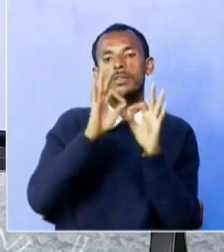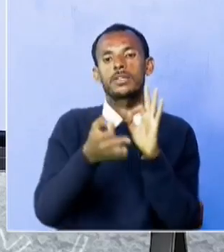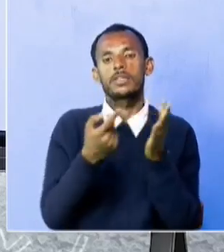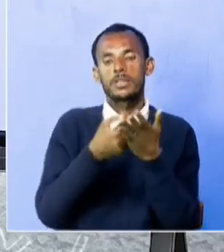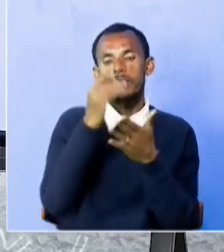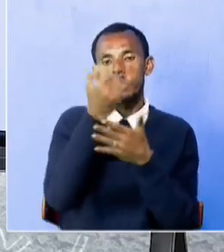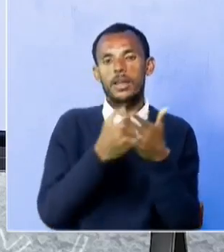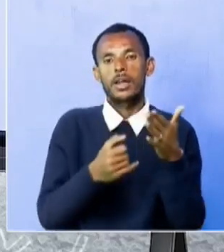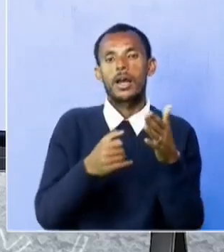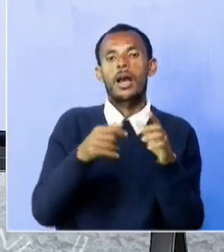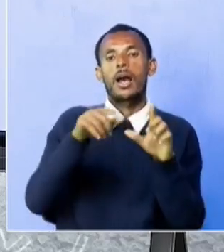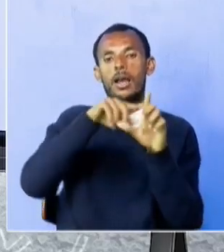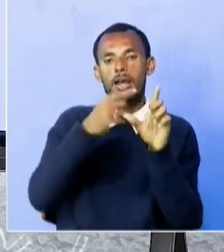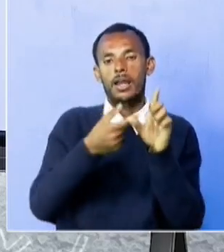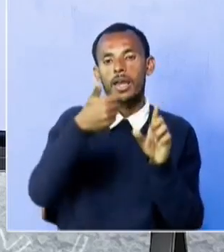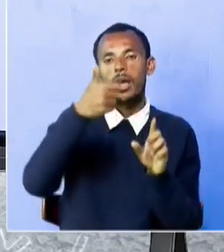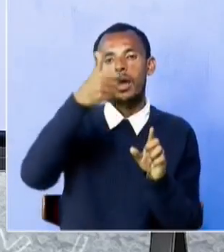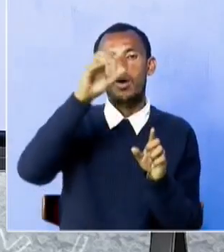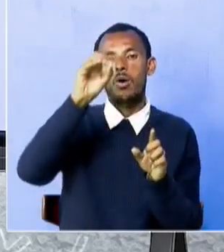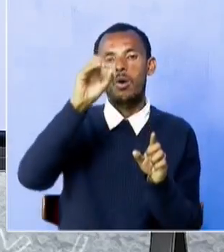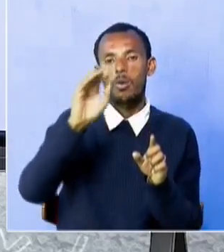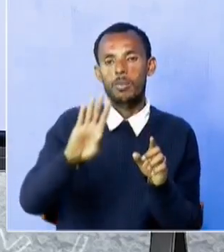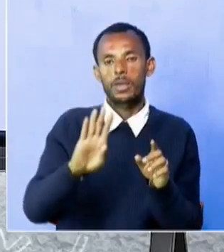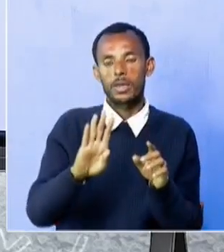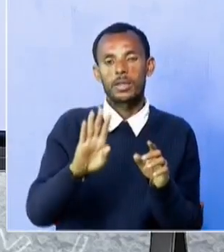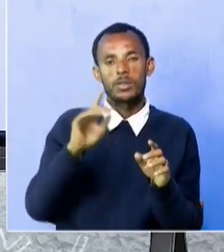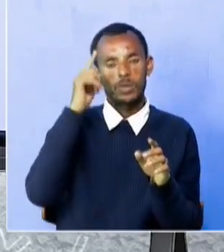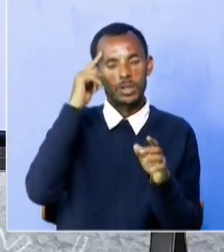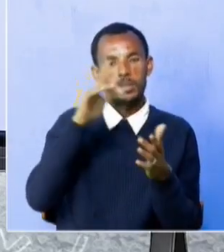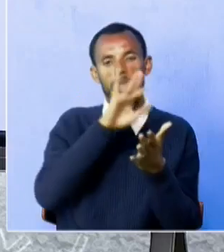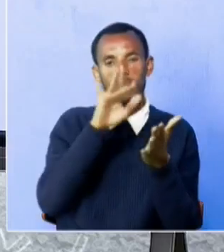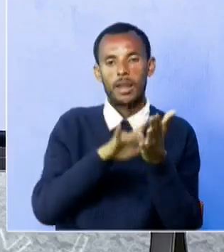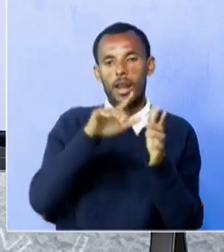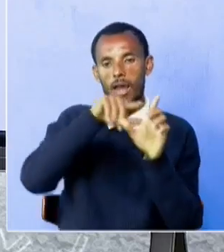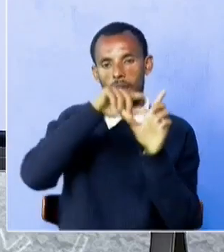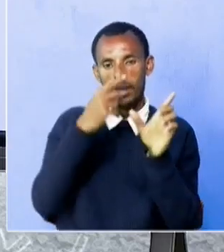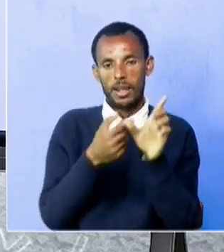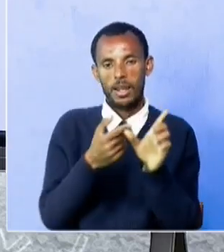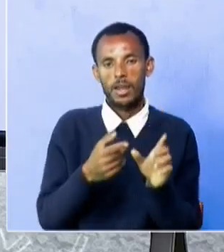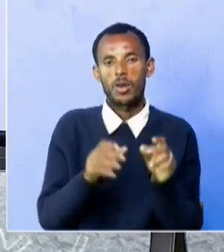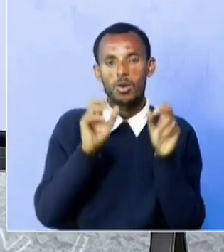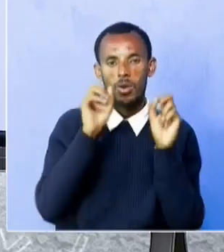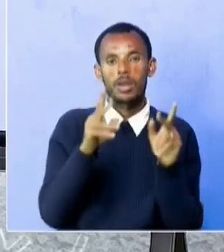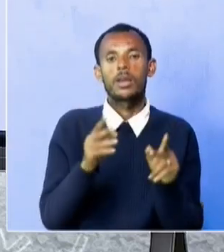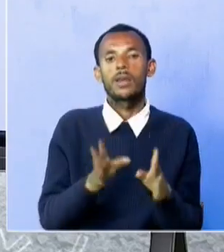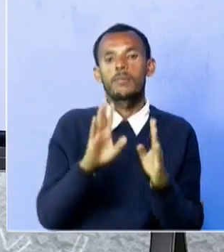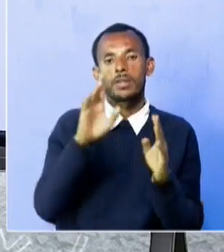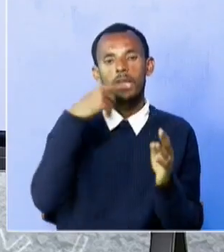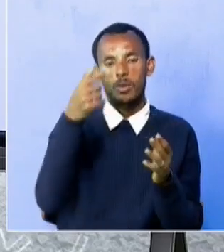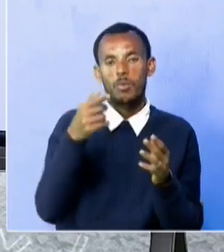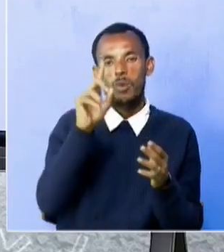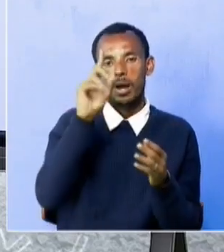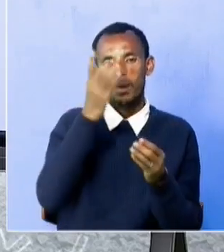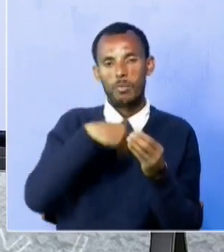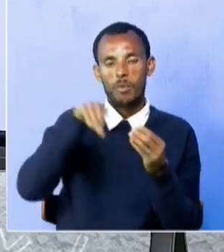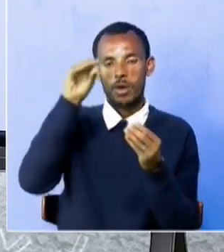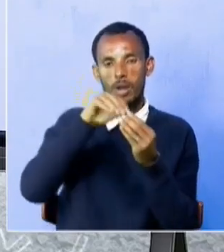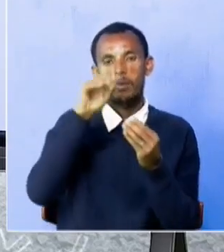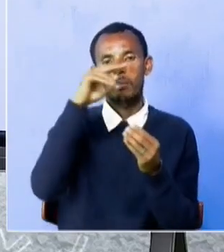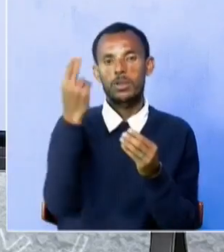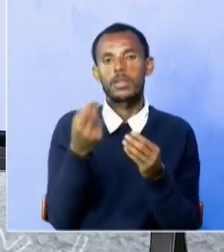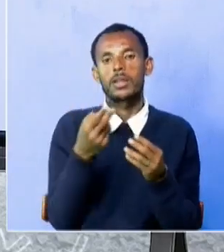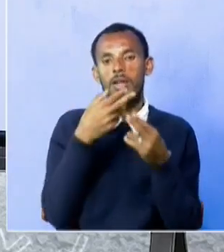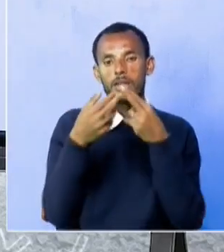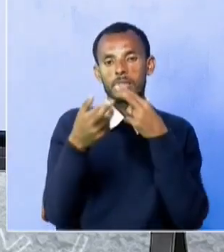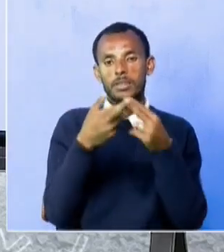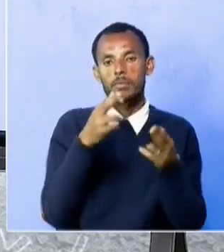angle AOB is considered as a central angle. Okay, let me tell you one more important